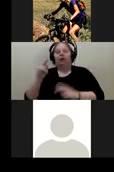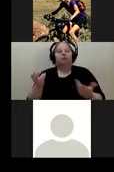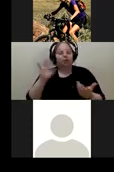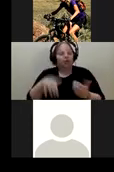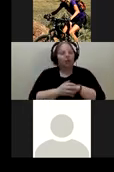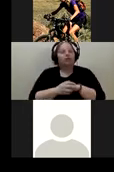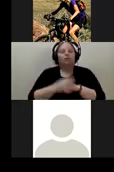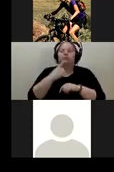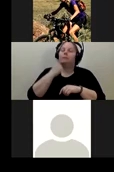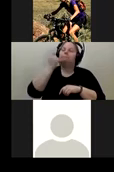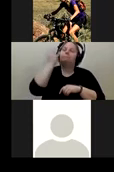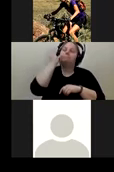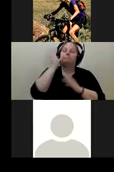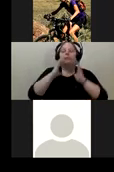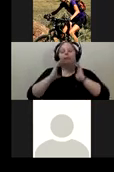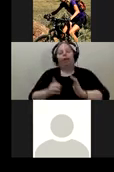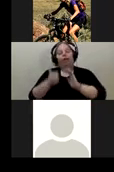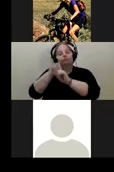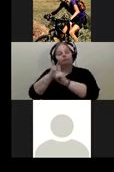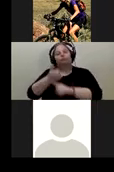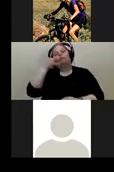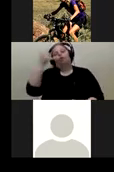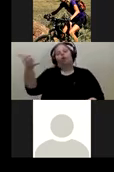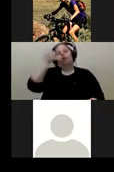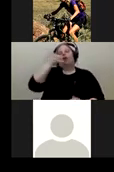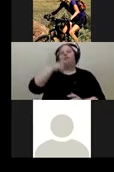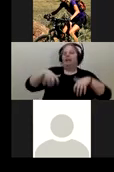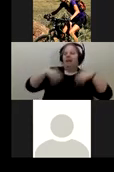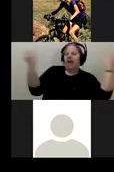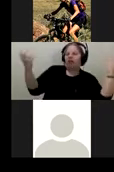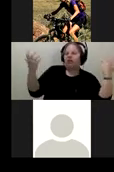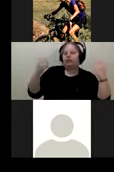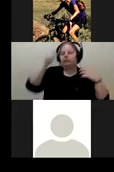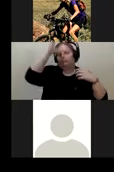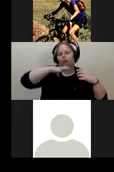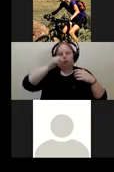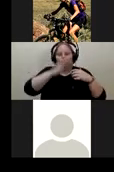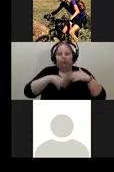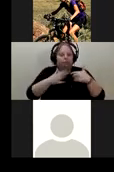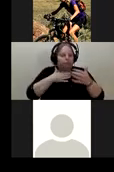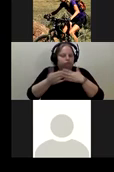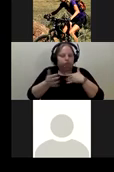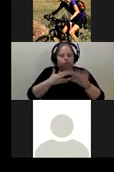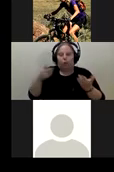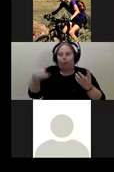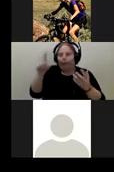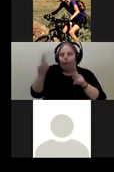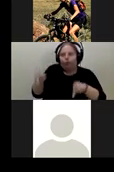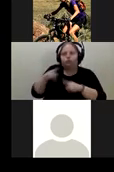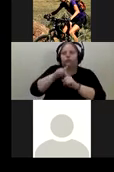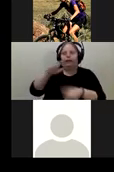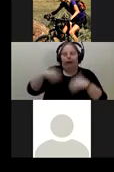say you've got a client who calls up and he's really angry, or she's really angry, or they're really angry, and